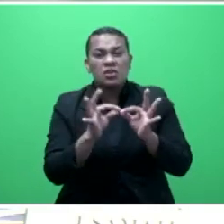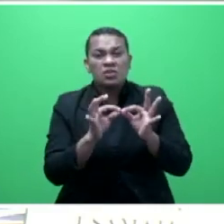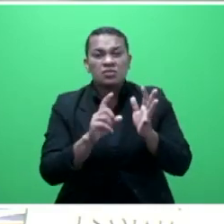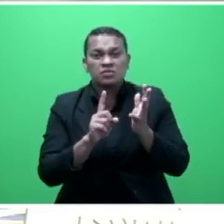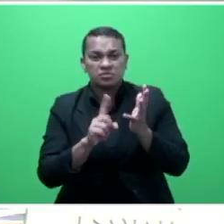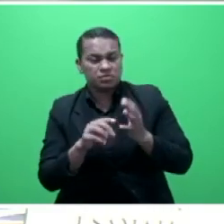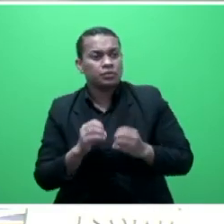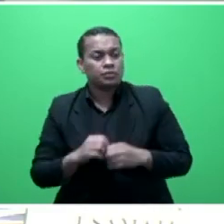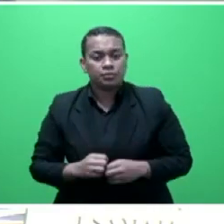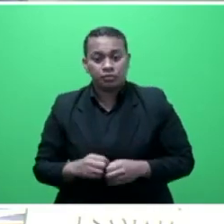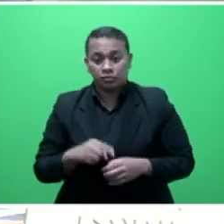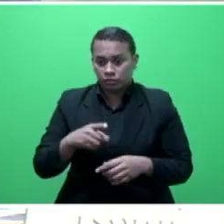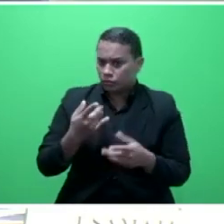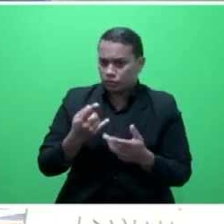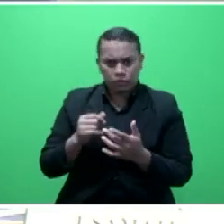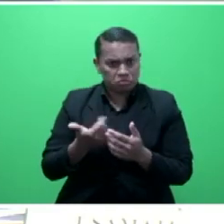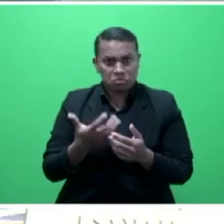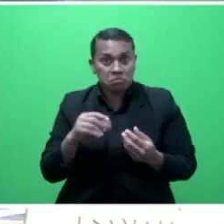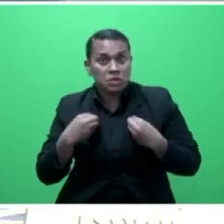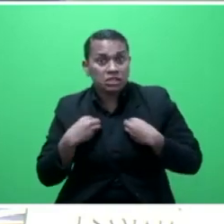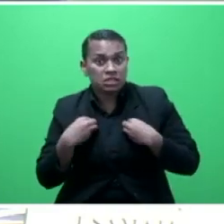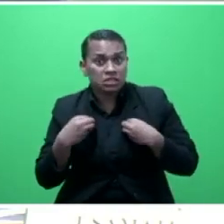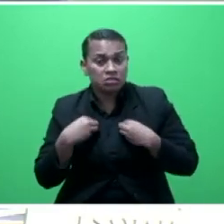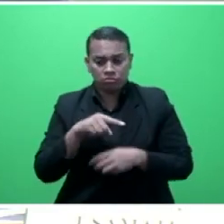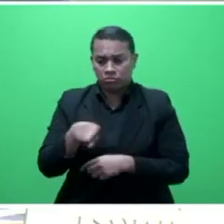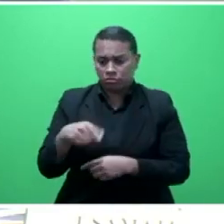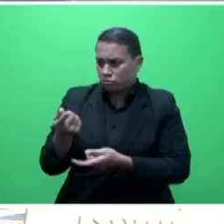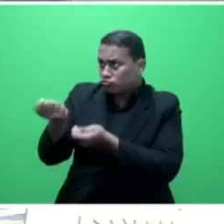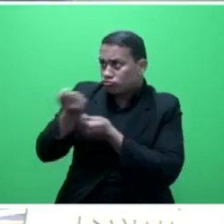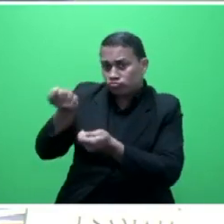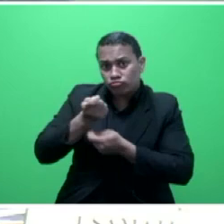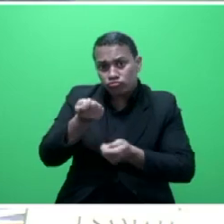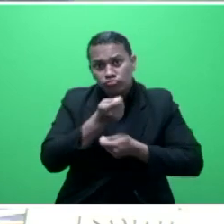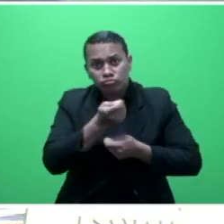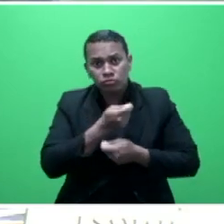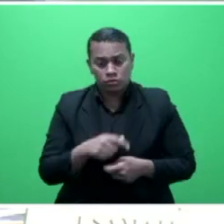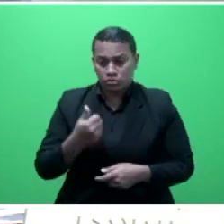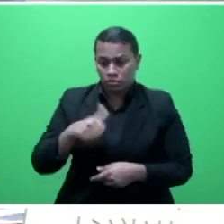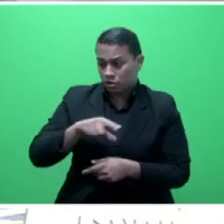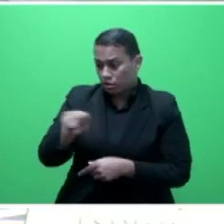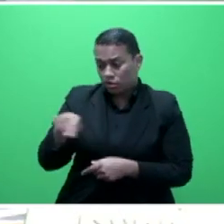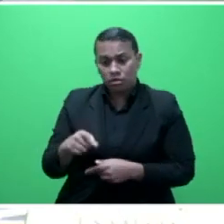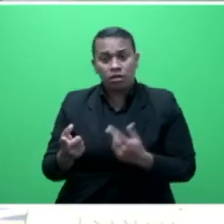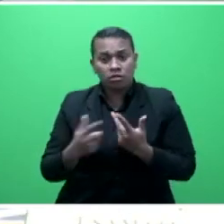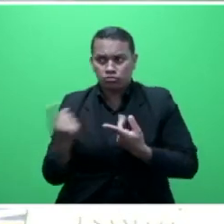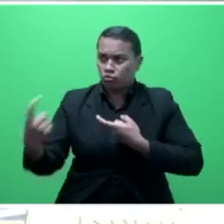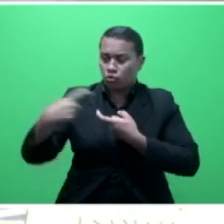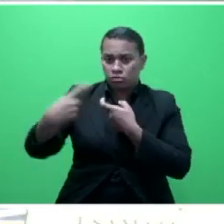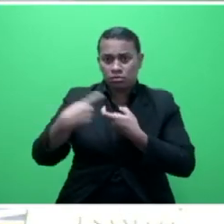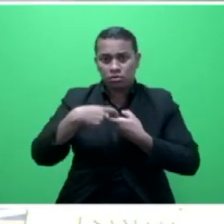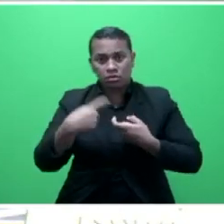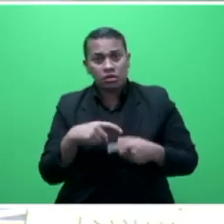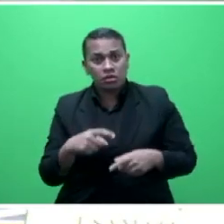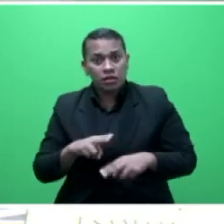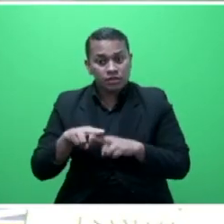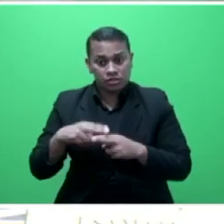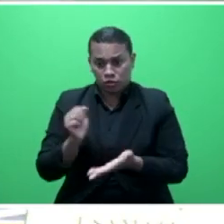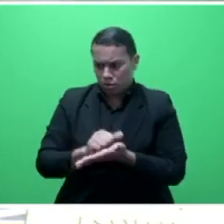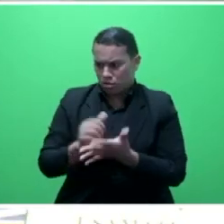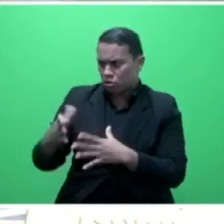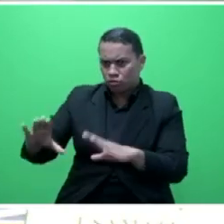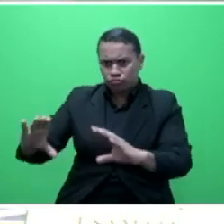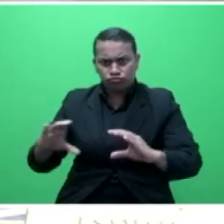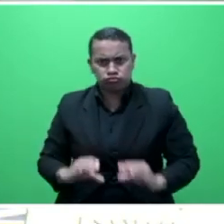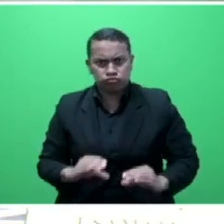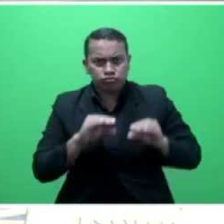exempt. These innovative approaches can help capture massive market and investment opportunities. But just because